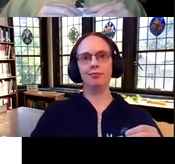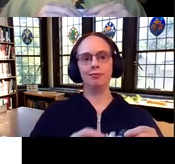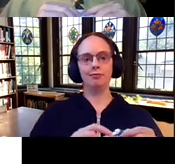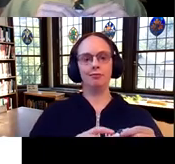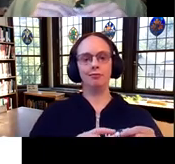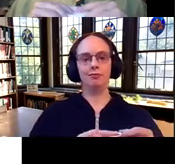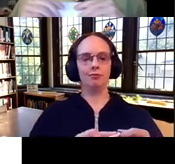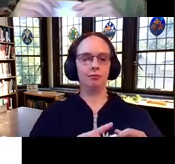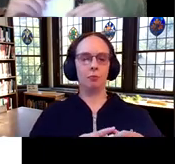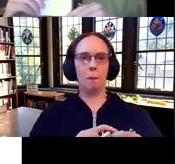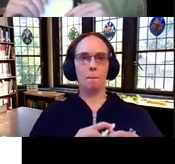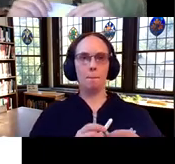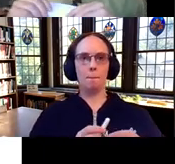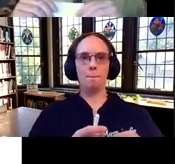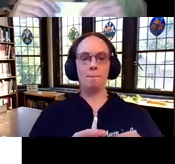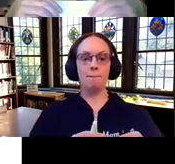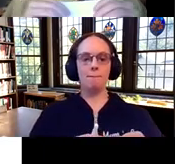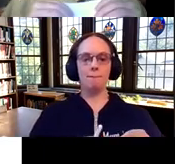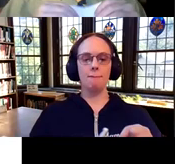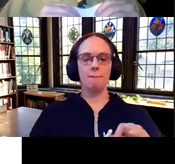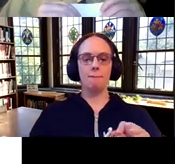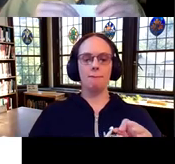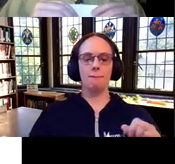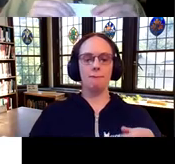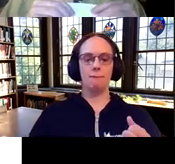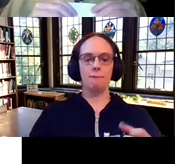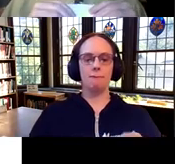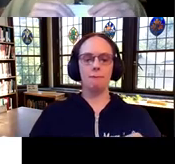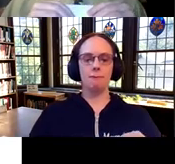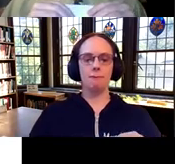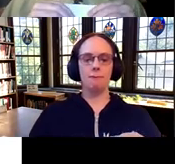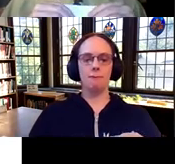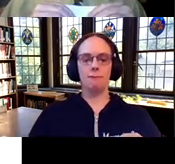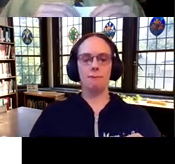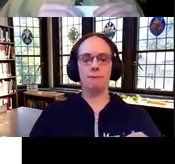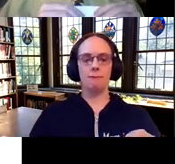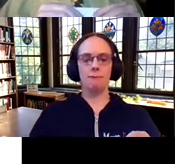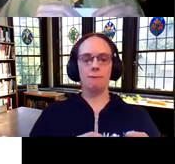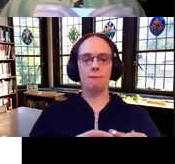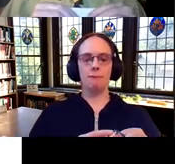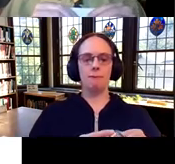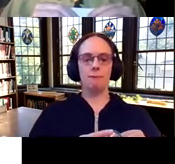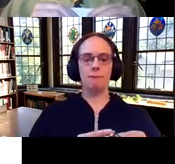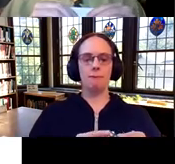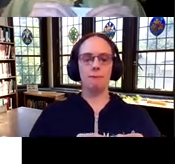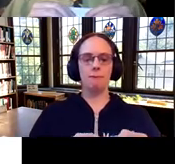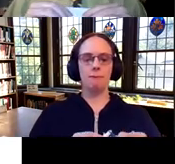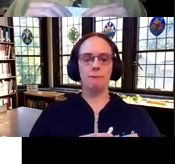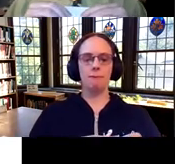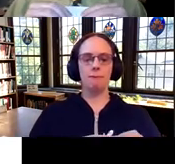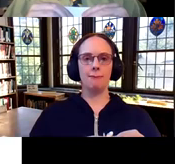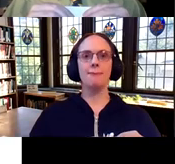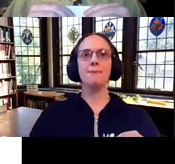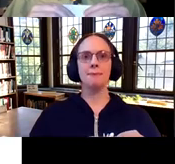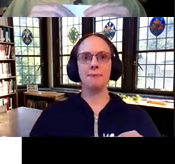and the college are very much creatures of the Erie Canal. And here is the ceremony opening the canal called the Wedding